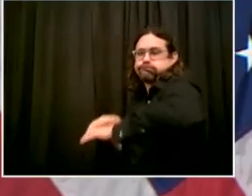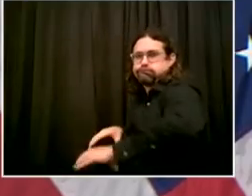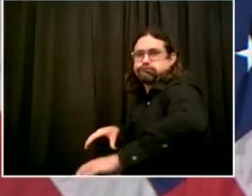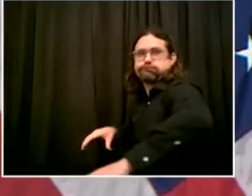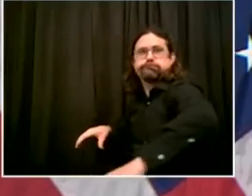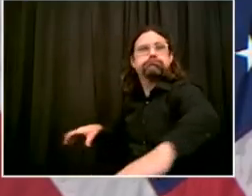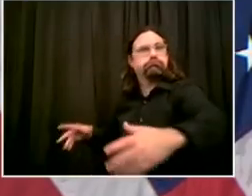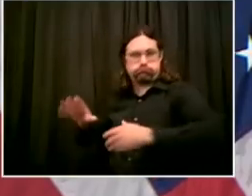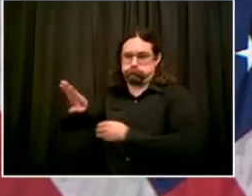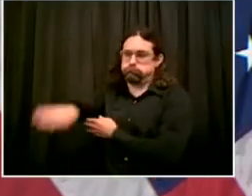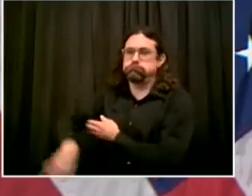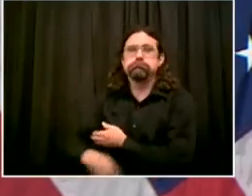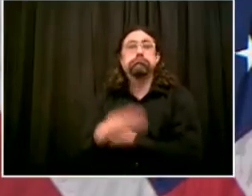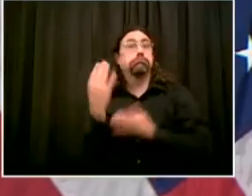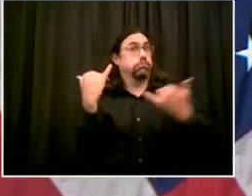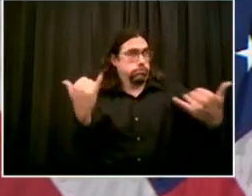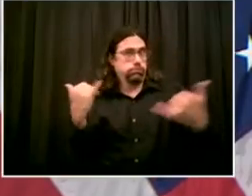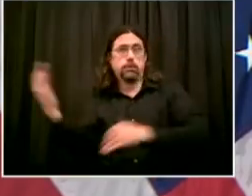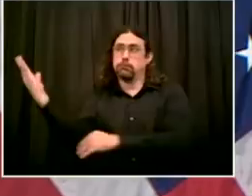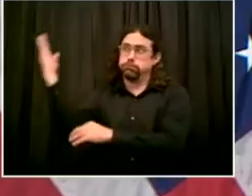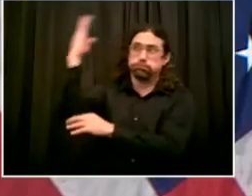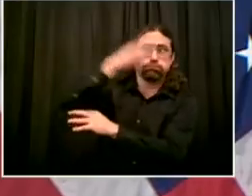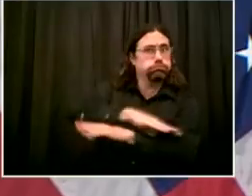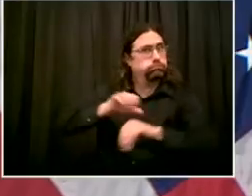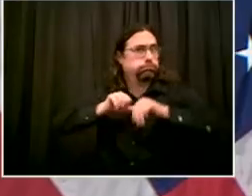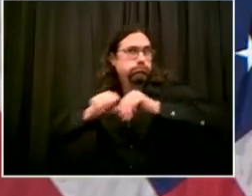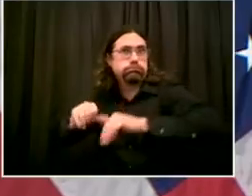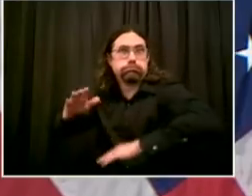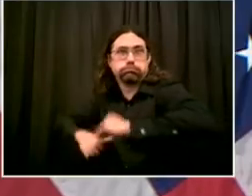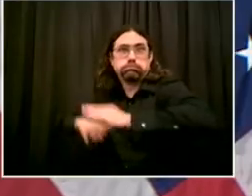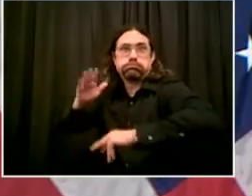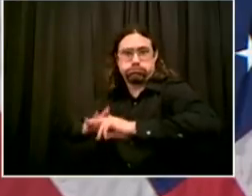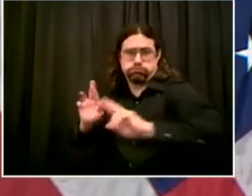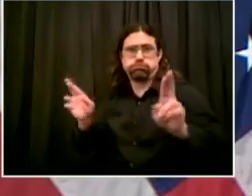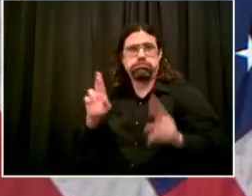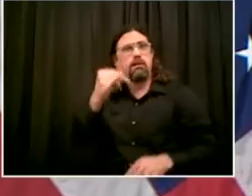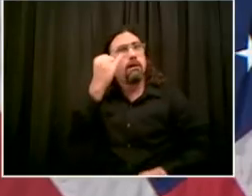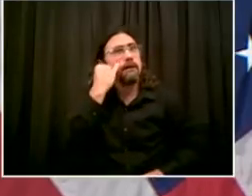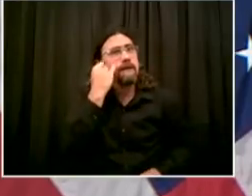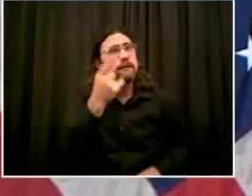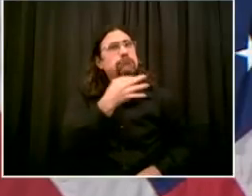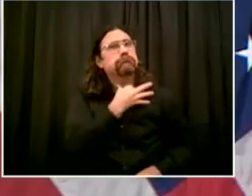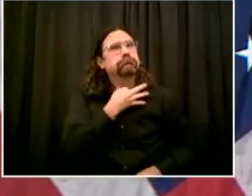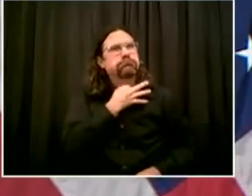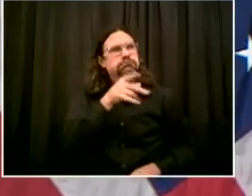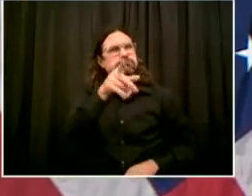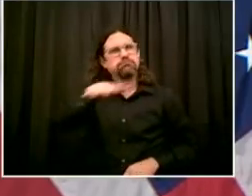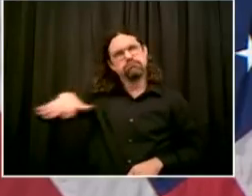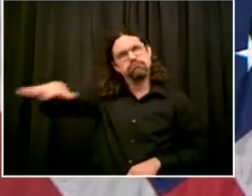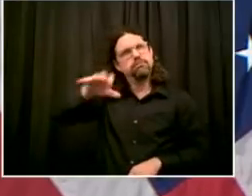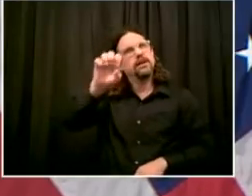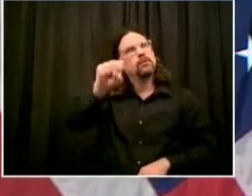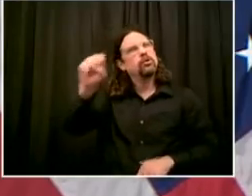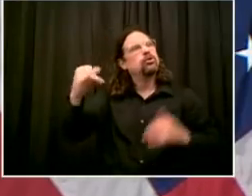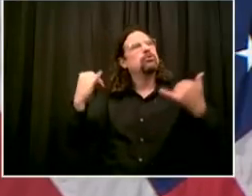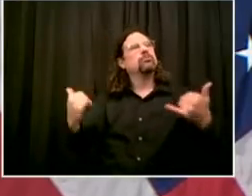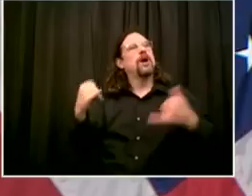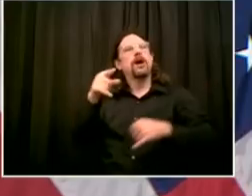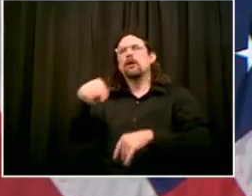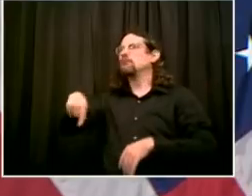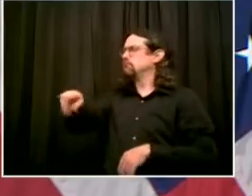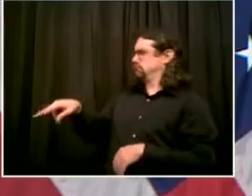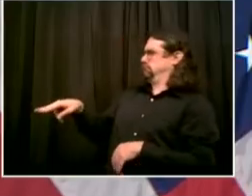area throughout the day today as they finish the installation of this protection measure. But we're also taking some